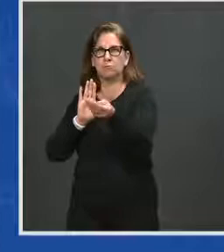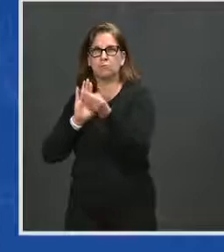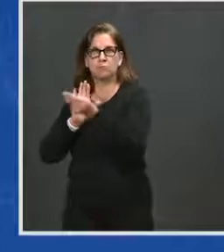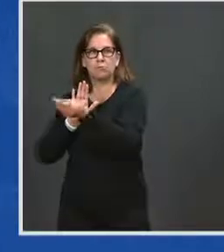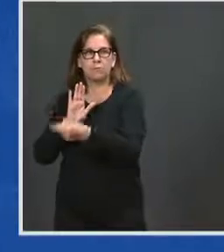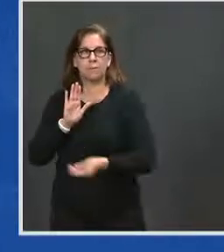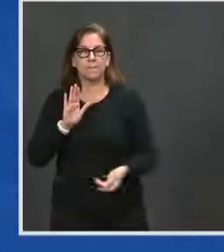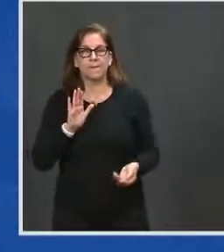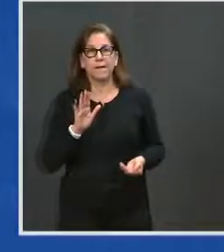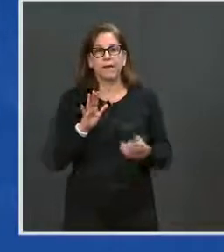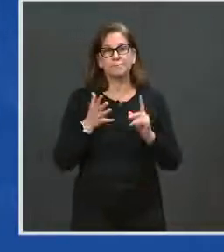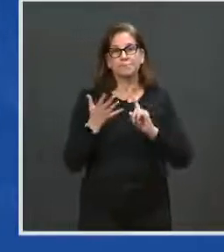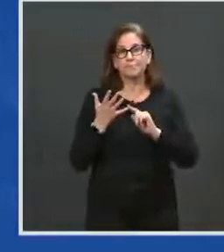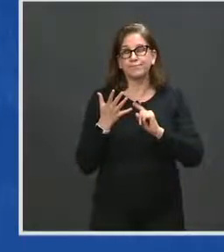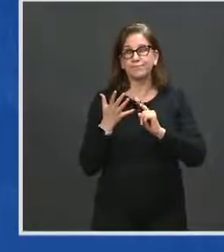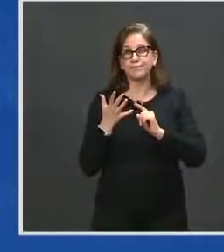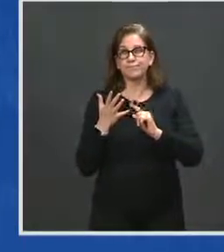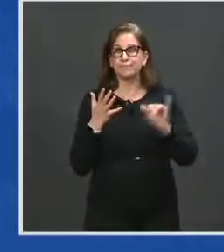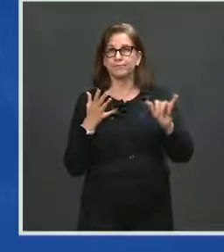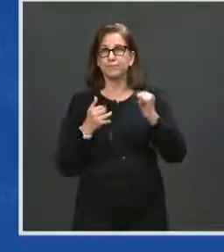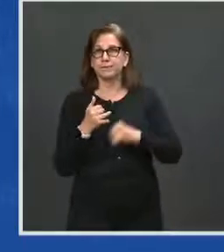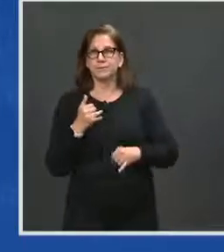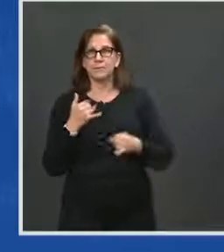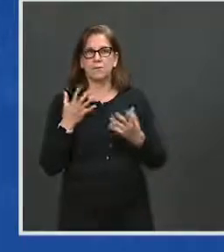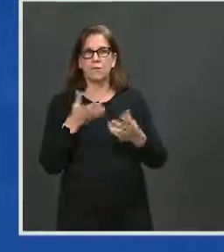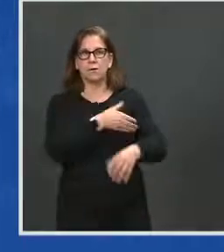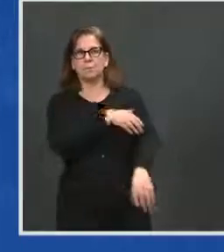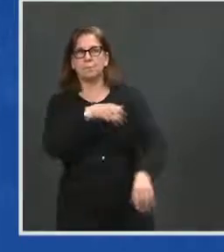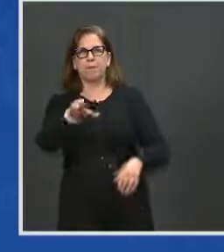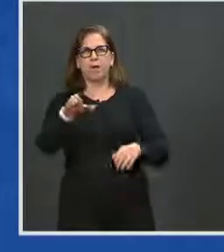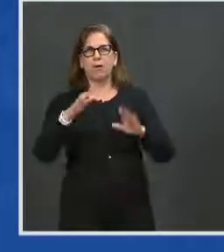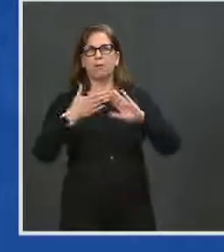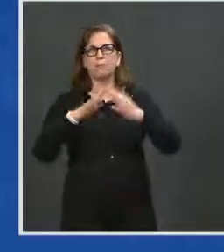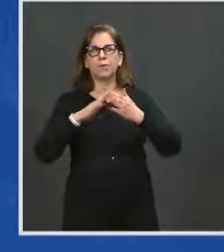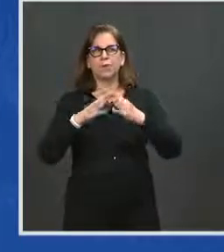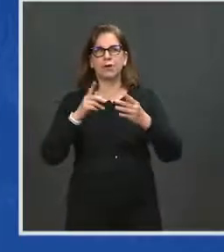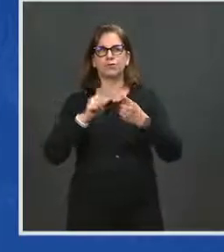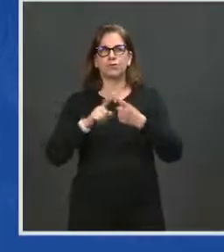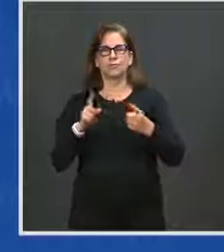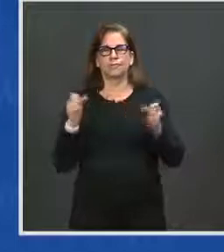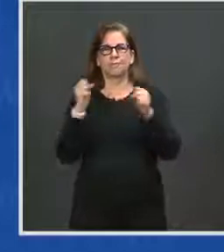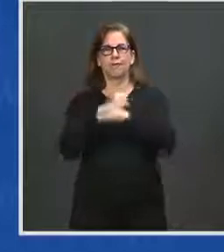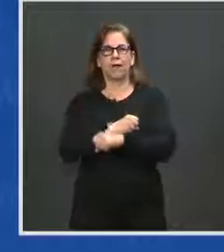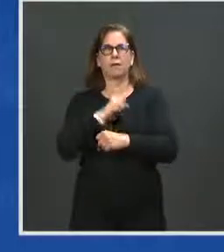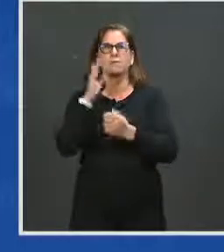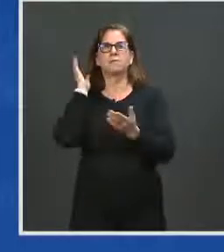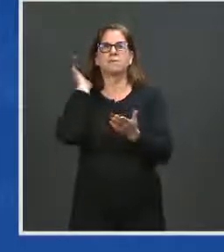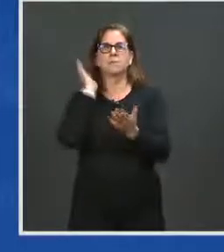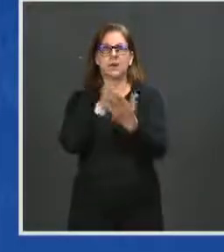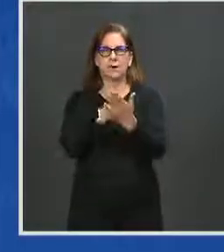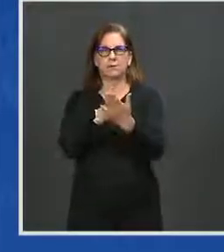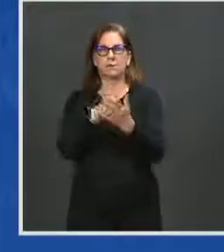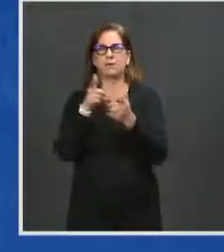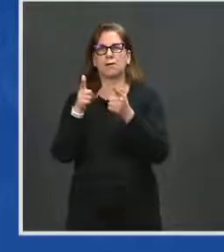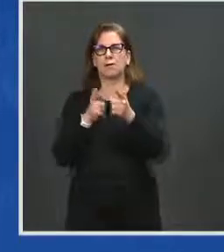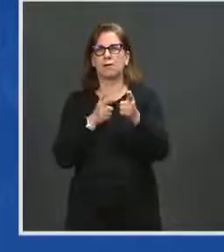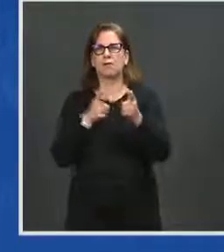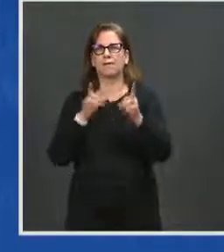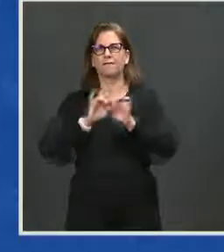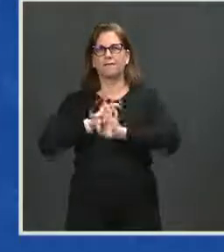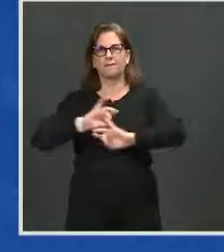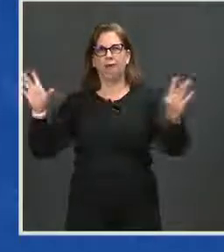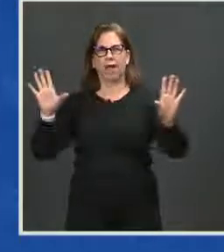our communities to combat and prevent gun violence. We all recognize that although